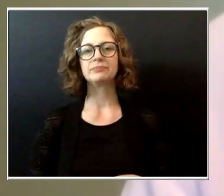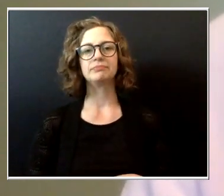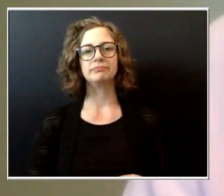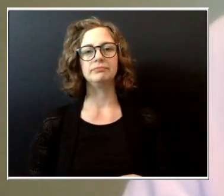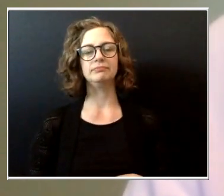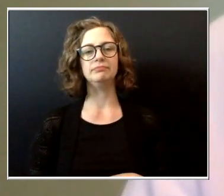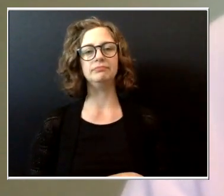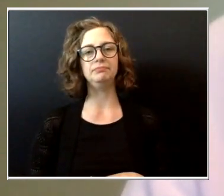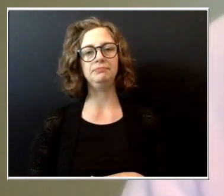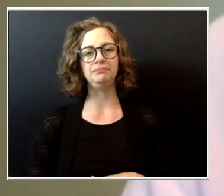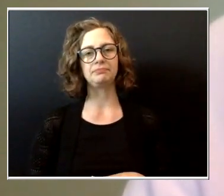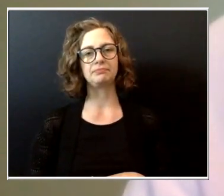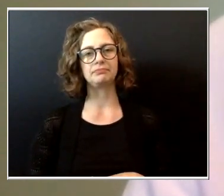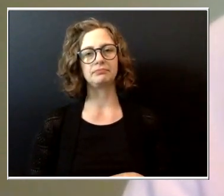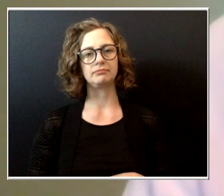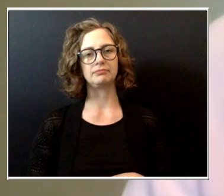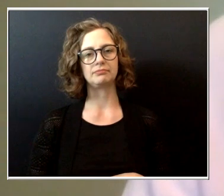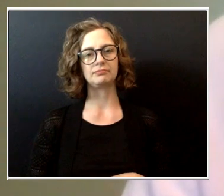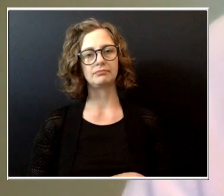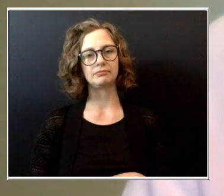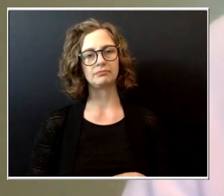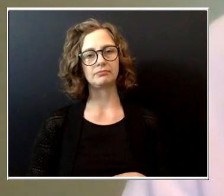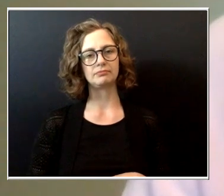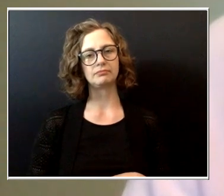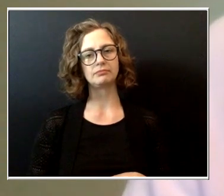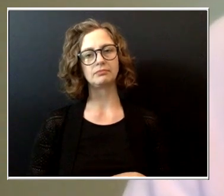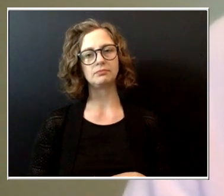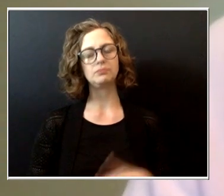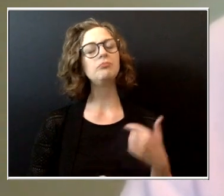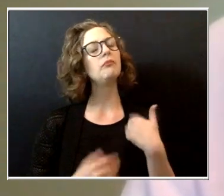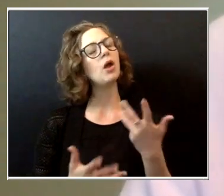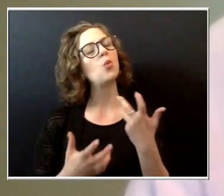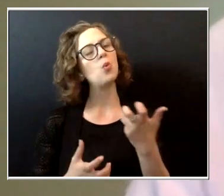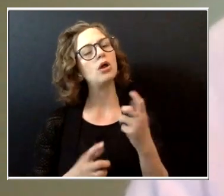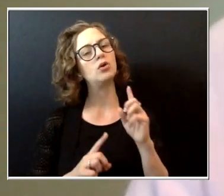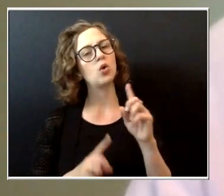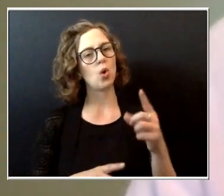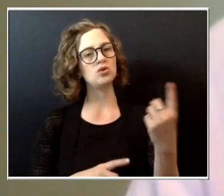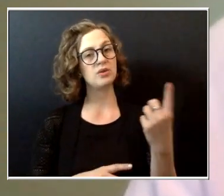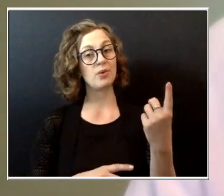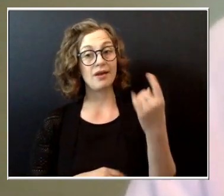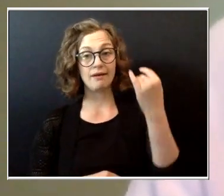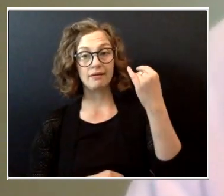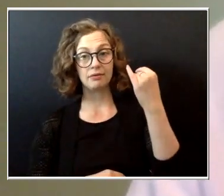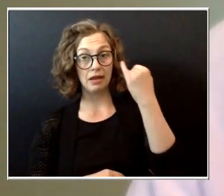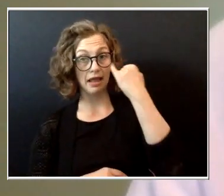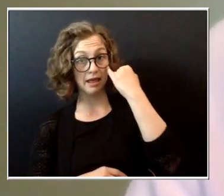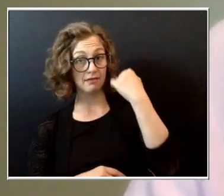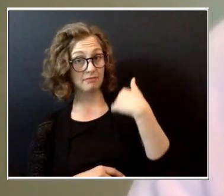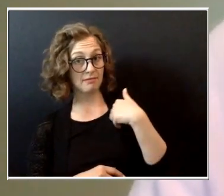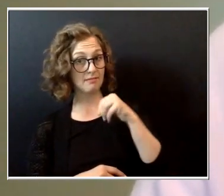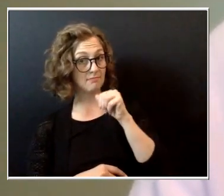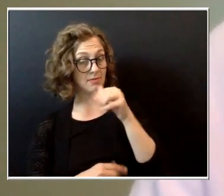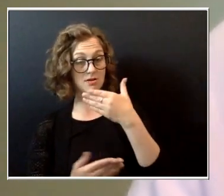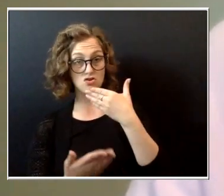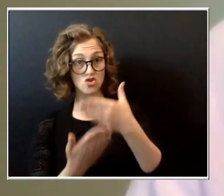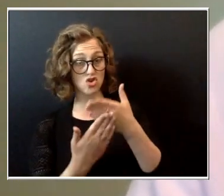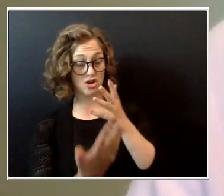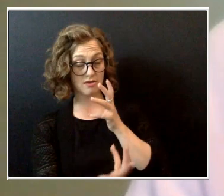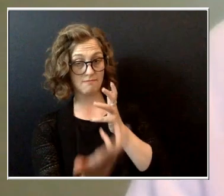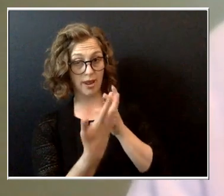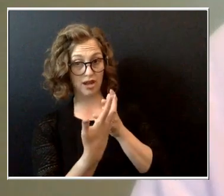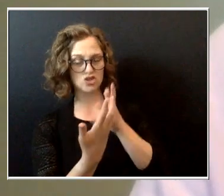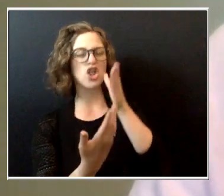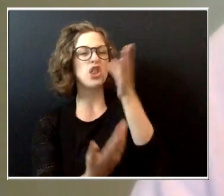wanted to go to an institution where if I wasn't a good candidate, I'd be told that. If I was a good candidate, I'd be